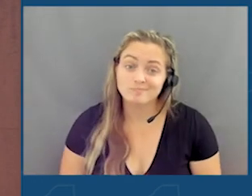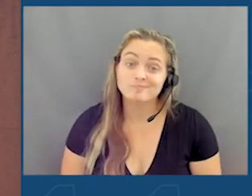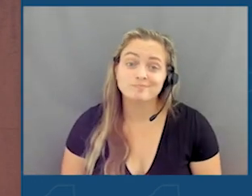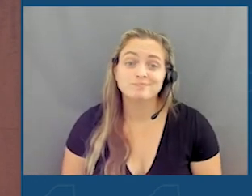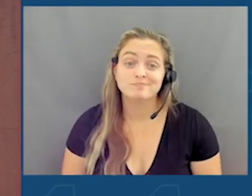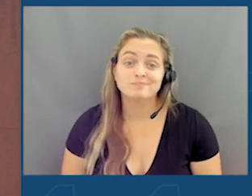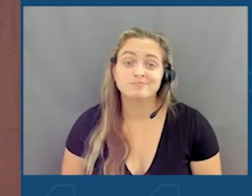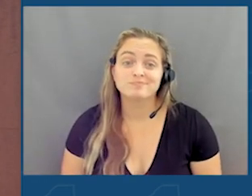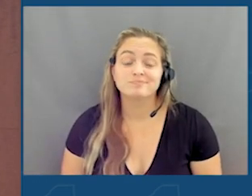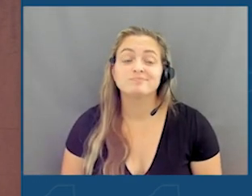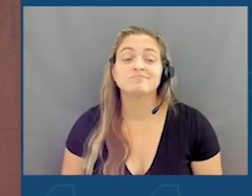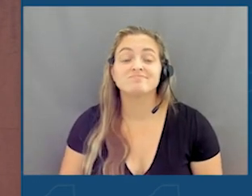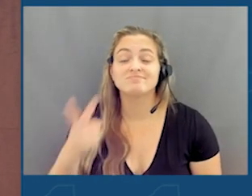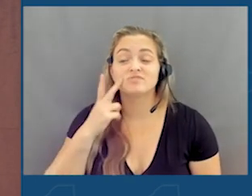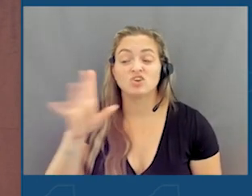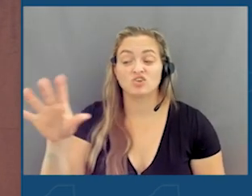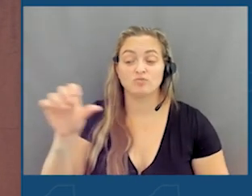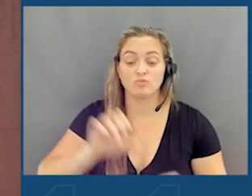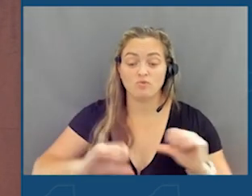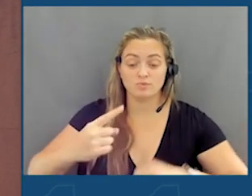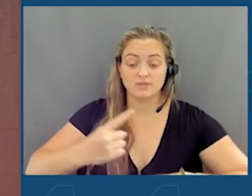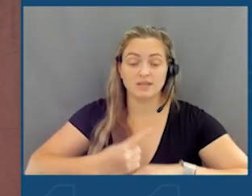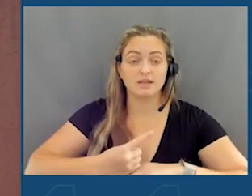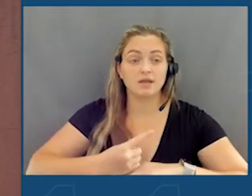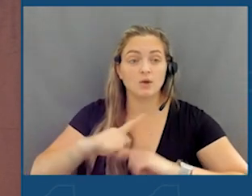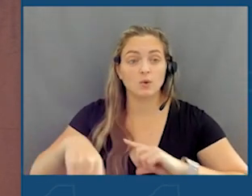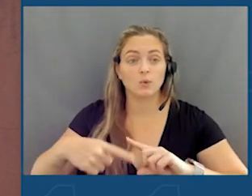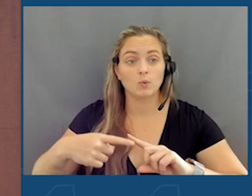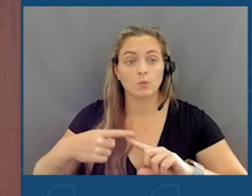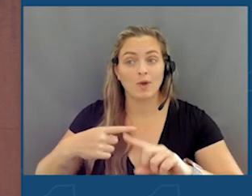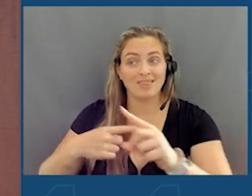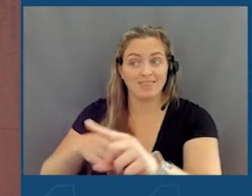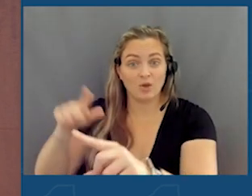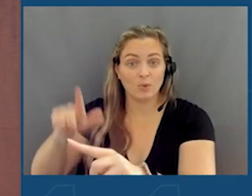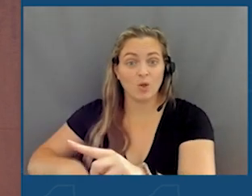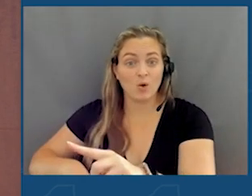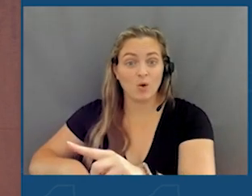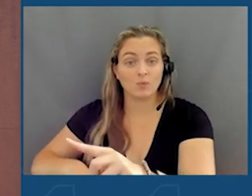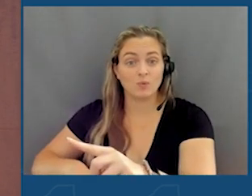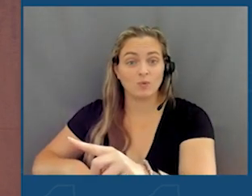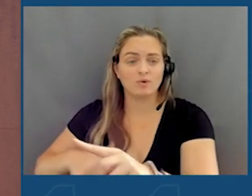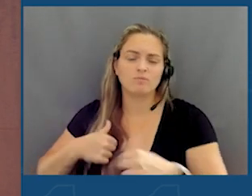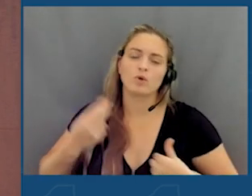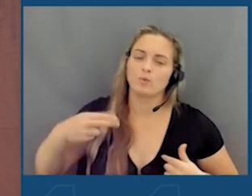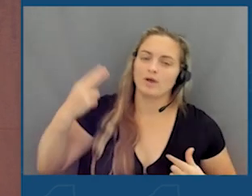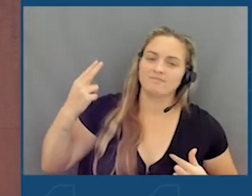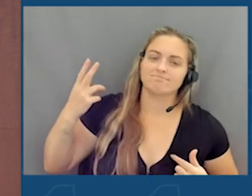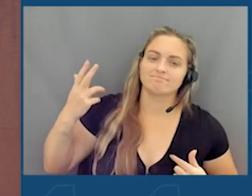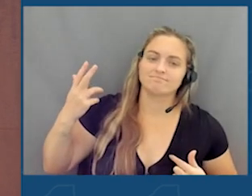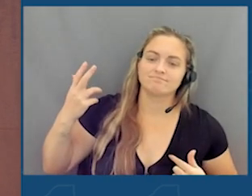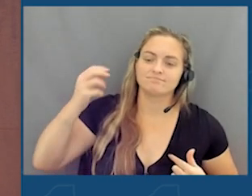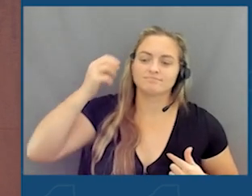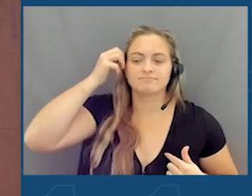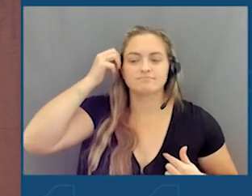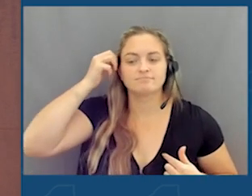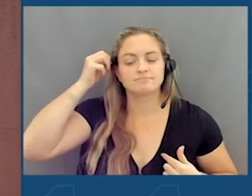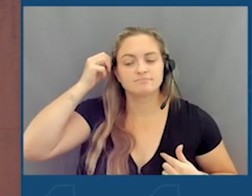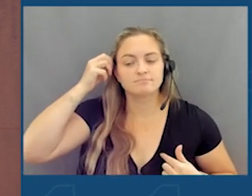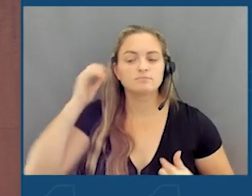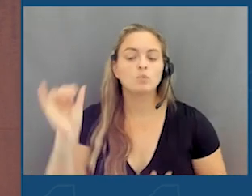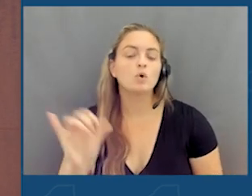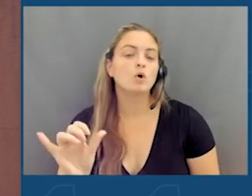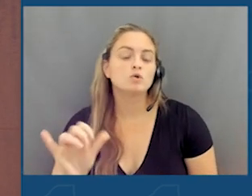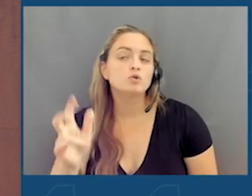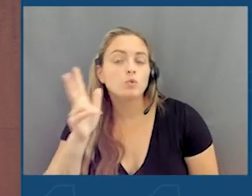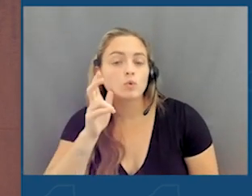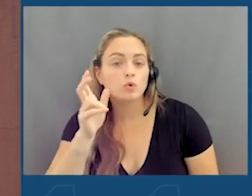saw in her performance that day that when they go low, we go high. And we also have heard